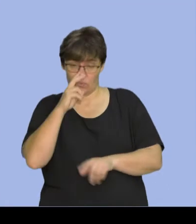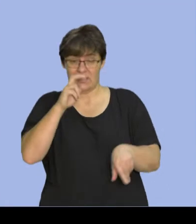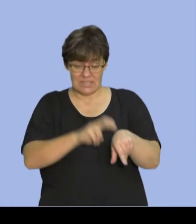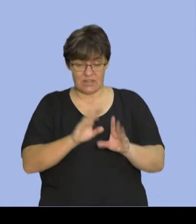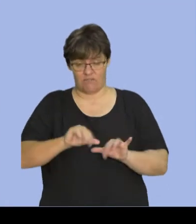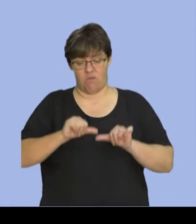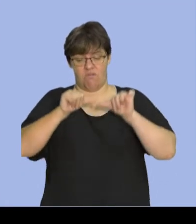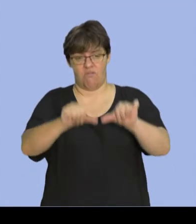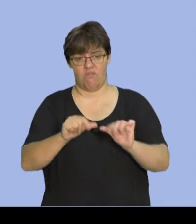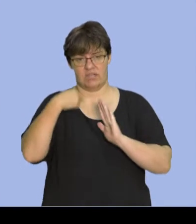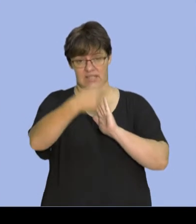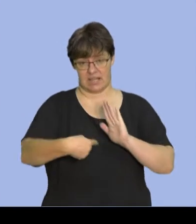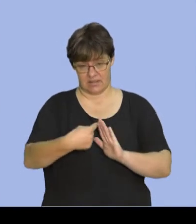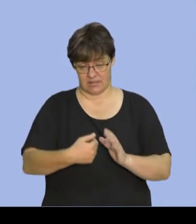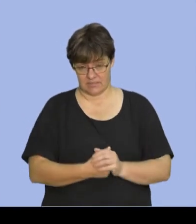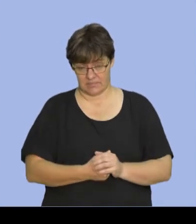cycle.